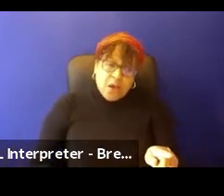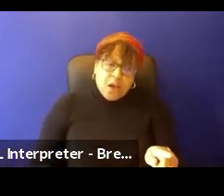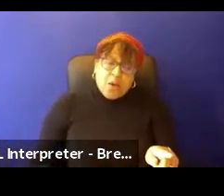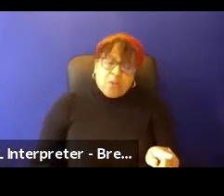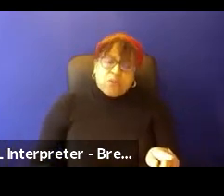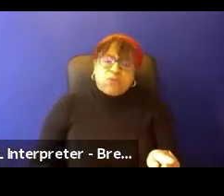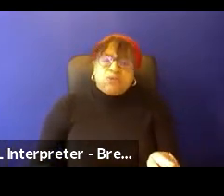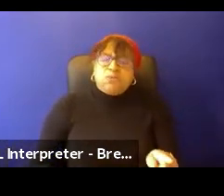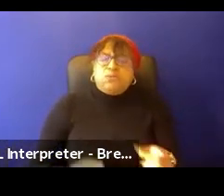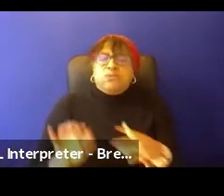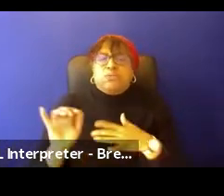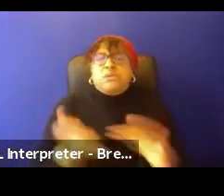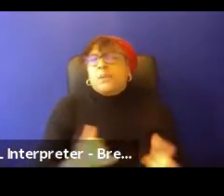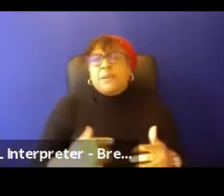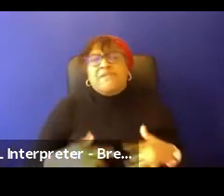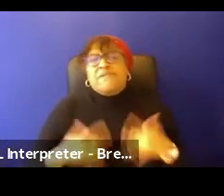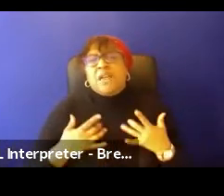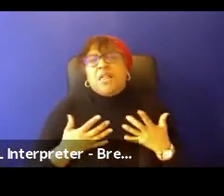Heavy.